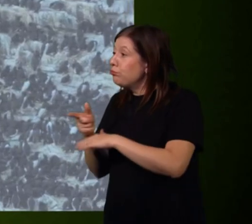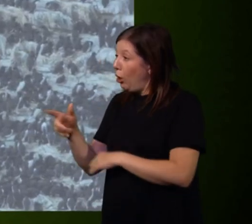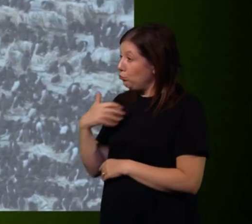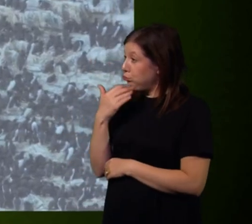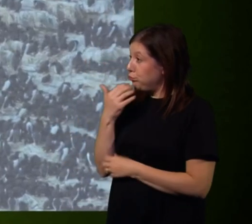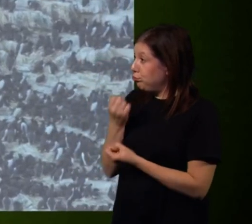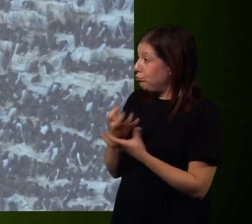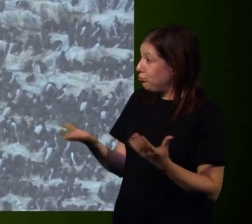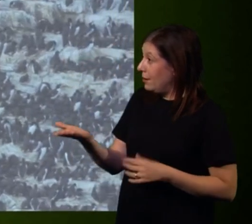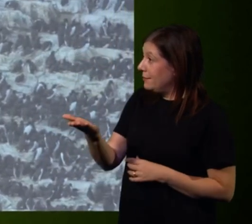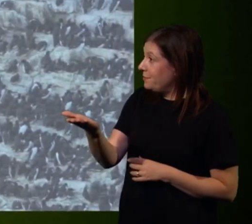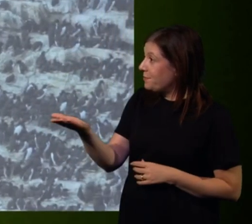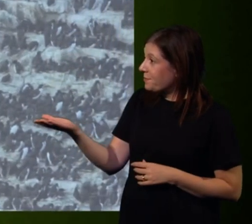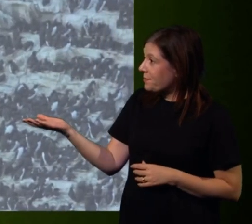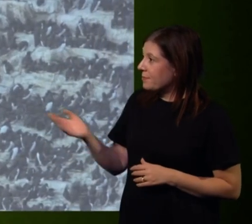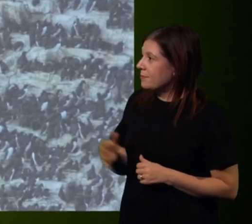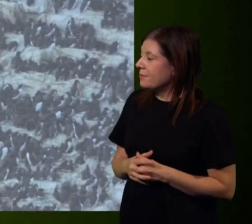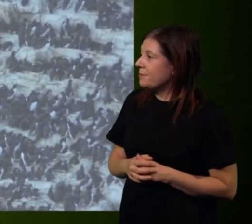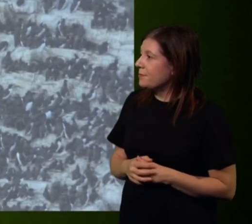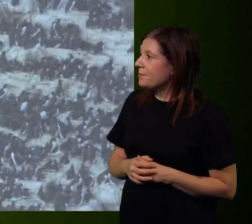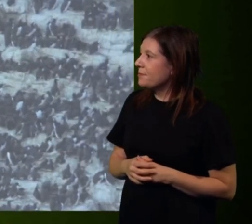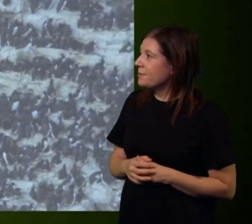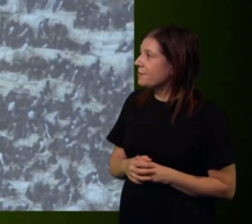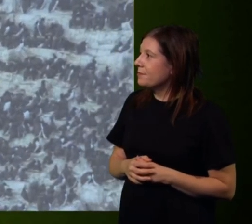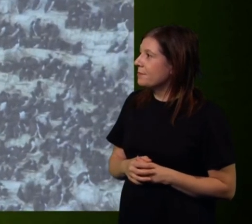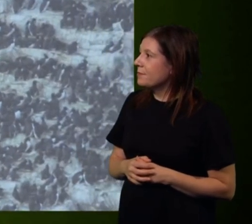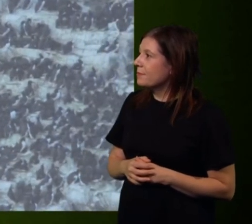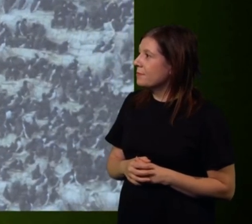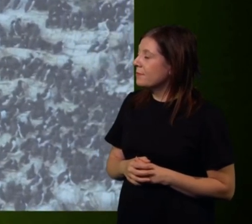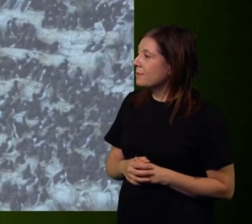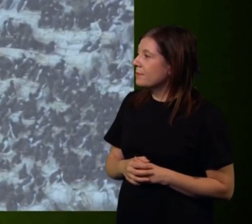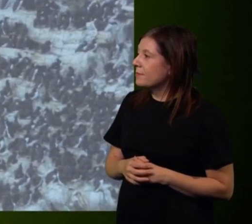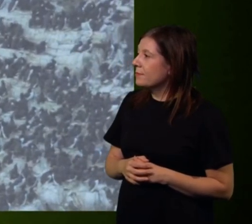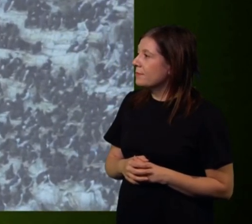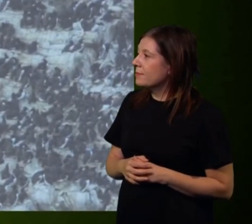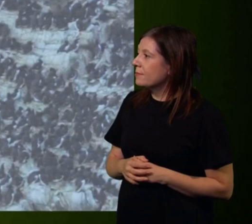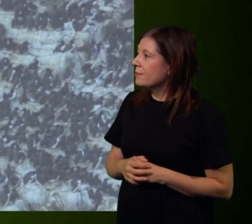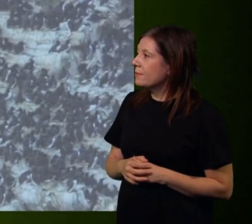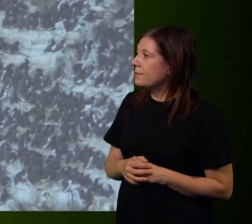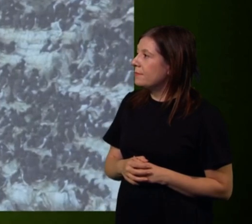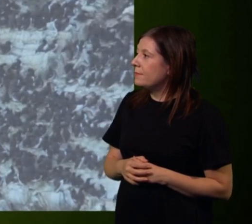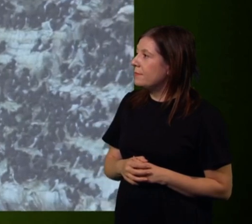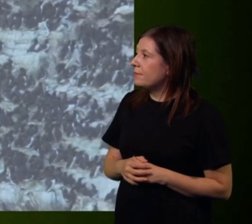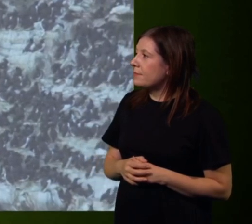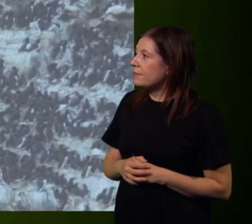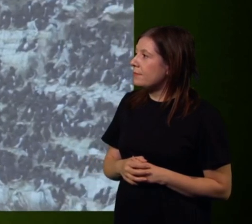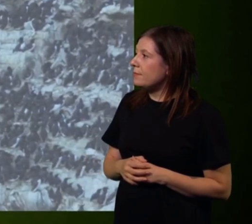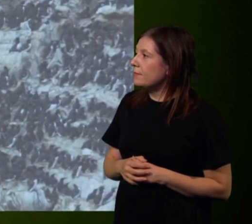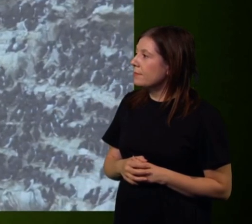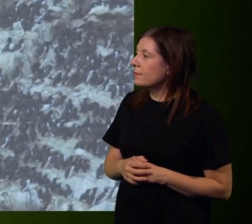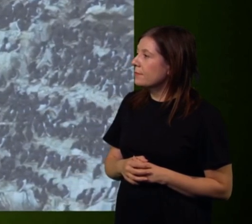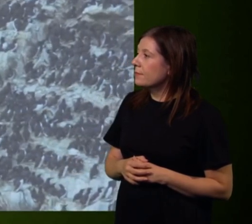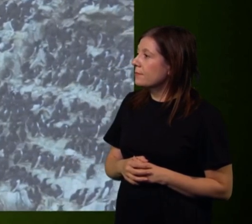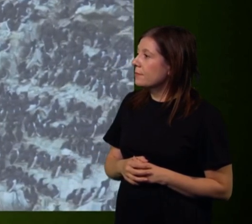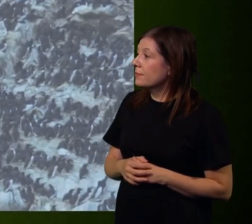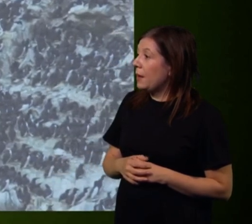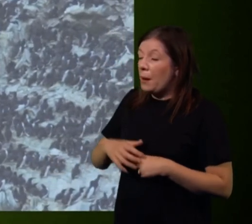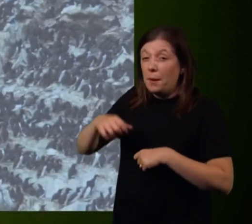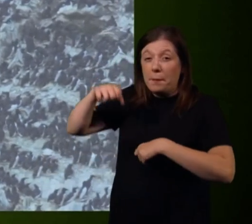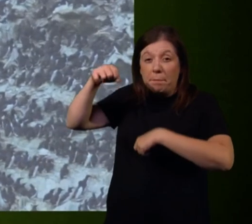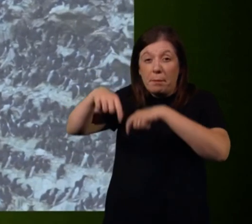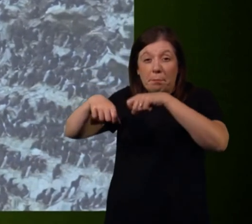there on the seabird colony. Thousands and thousands of birds crowded there, rammed. There's lots of guano, that's the droppings.